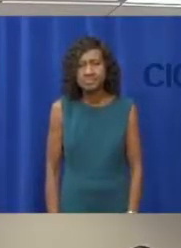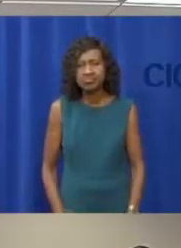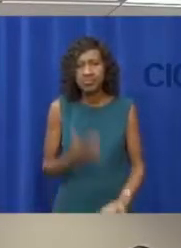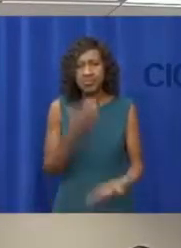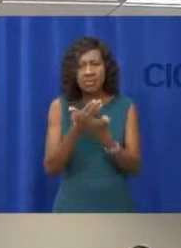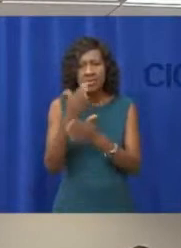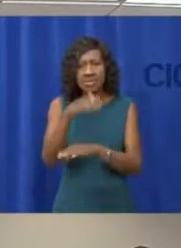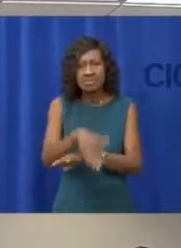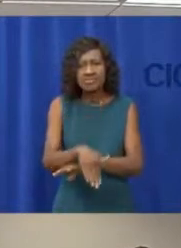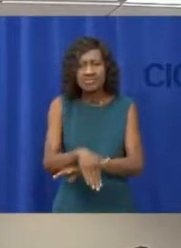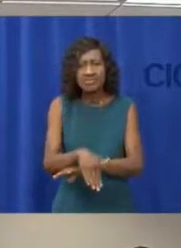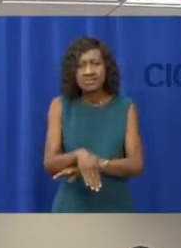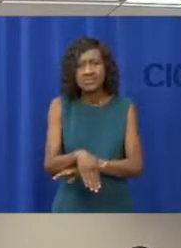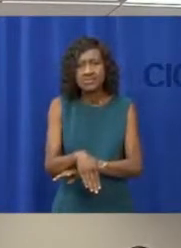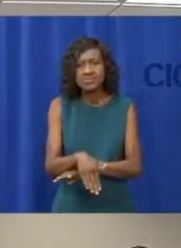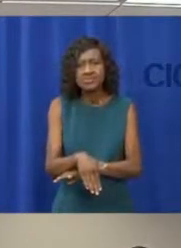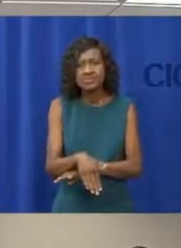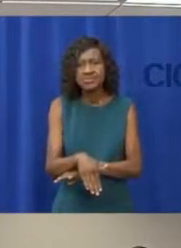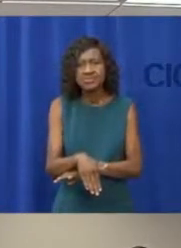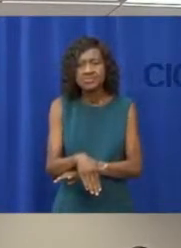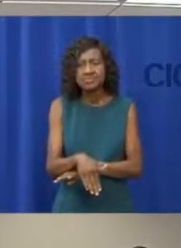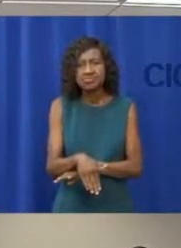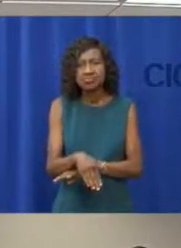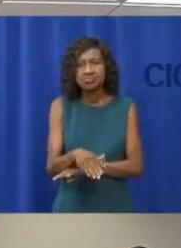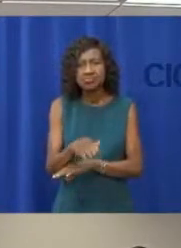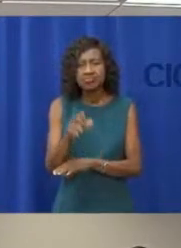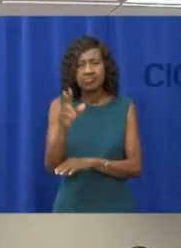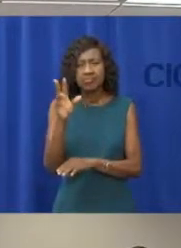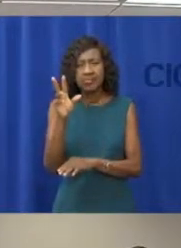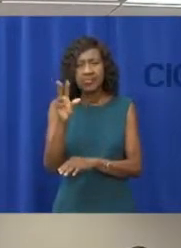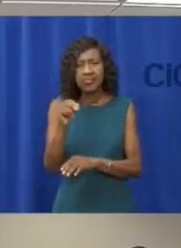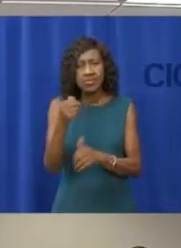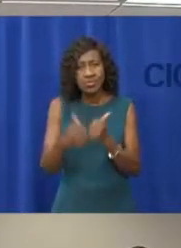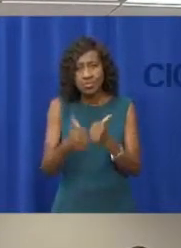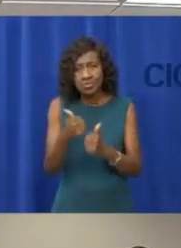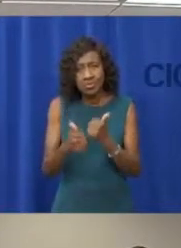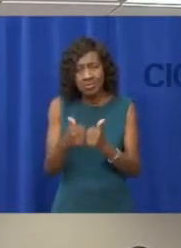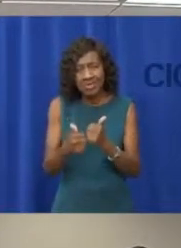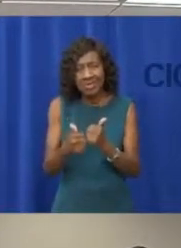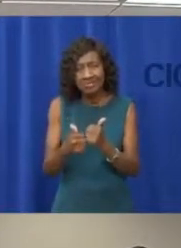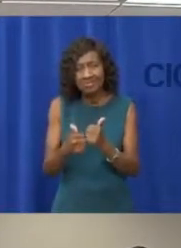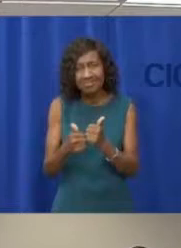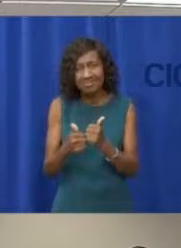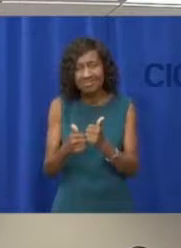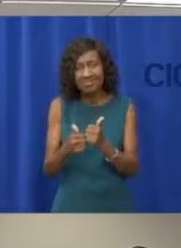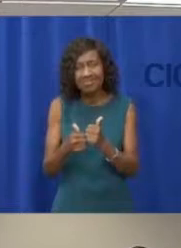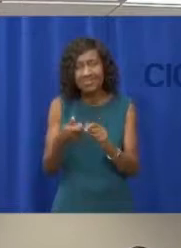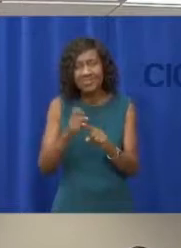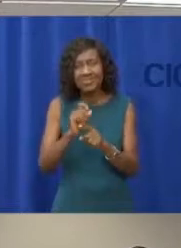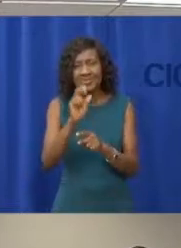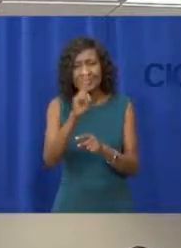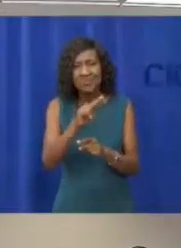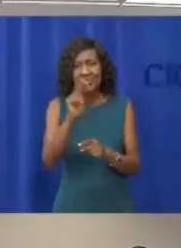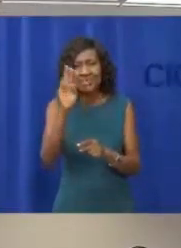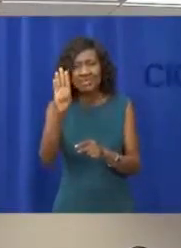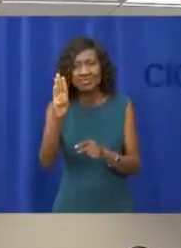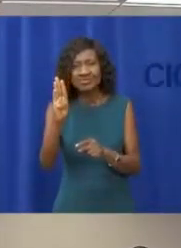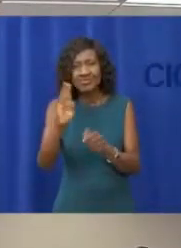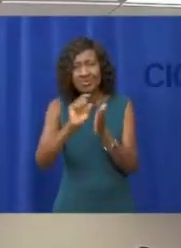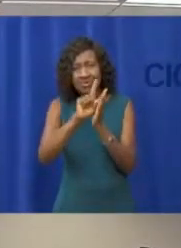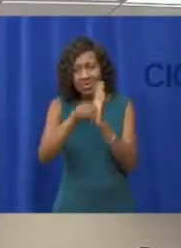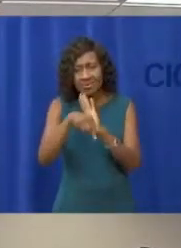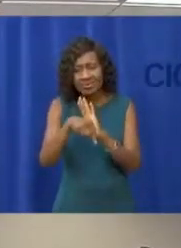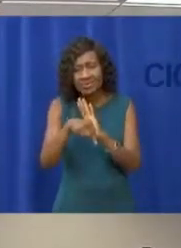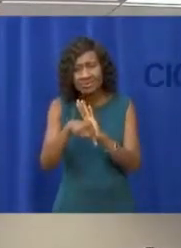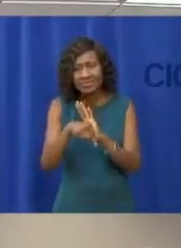Good afternoon. No significant policing issues over the past 24 hours. The crime situation remains stable, and